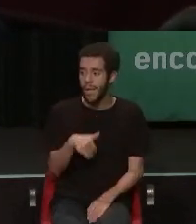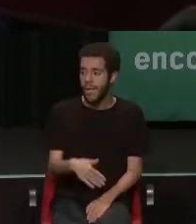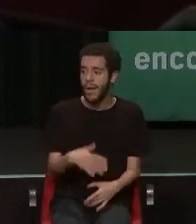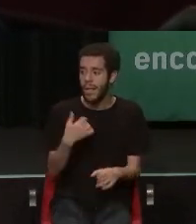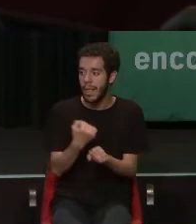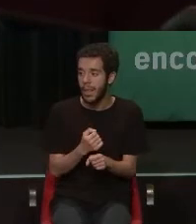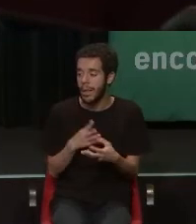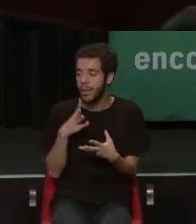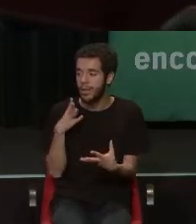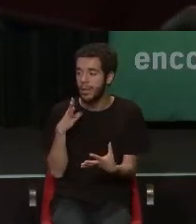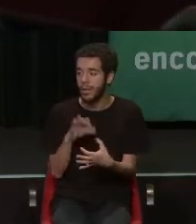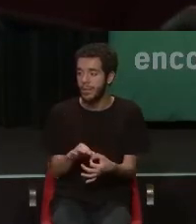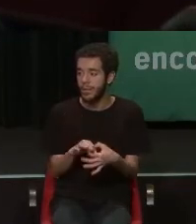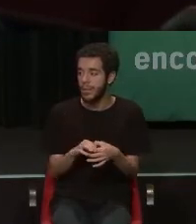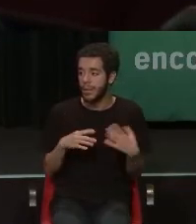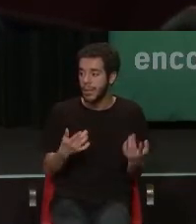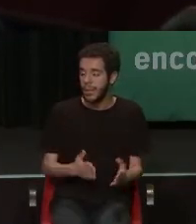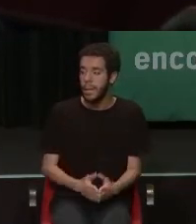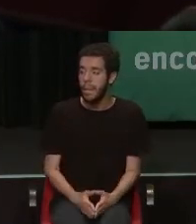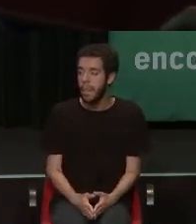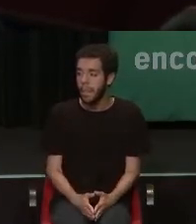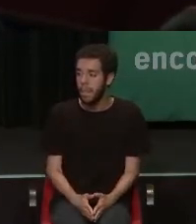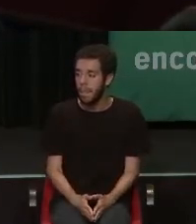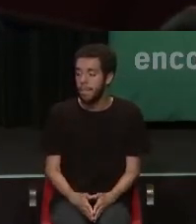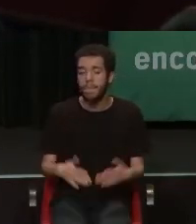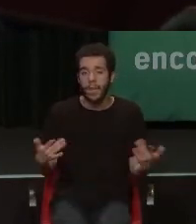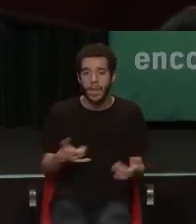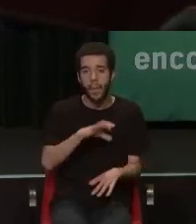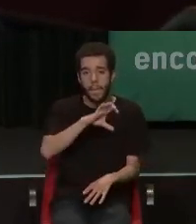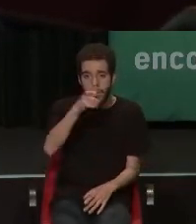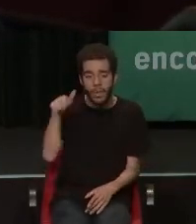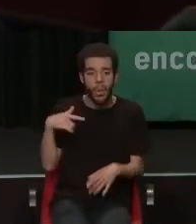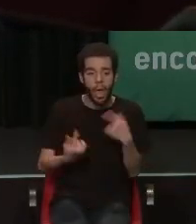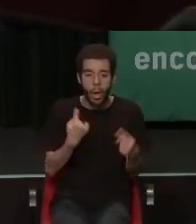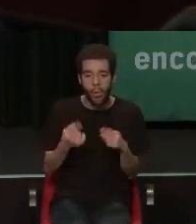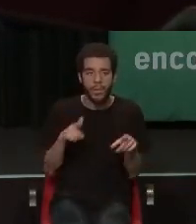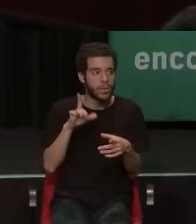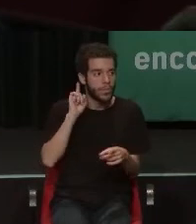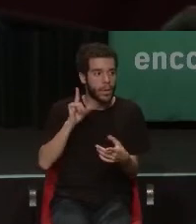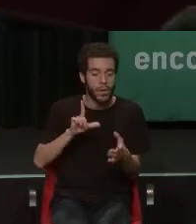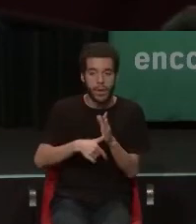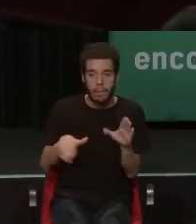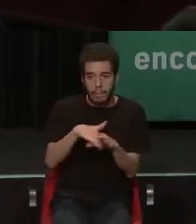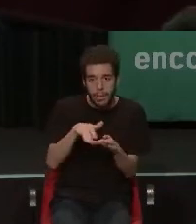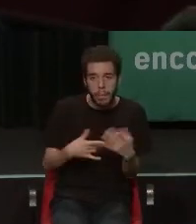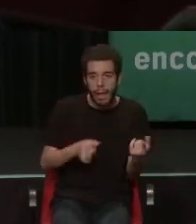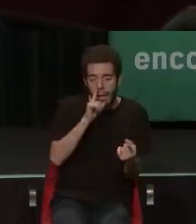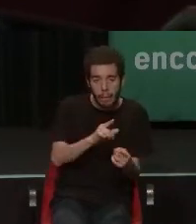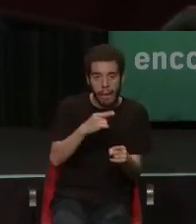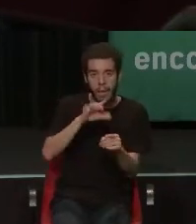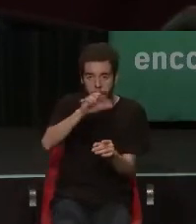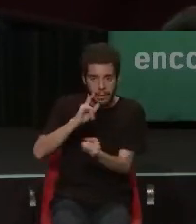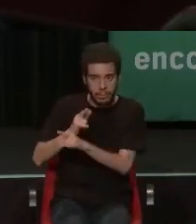Memorial, MD Anderson, things in the United States, and some of Germany. But of course, it will be a great pleasure and honor to share it